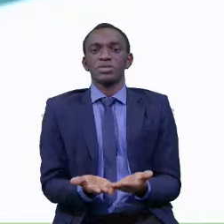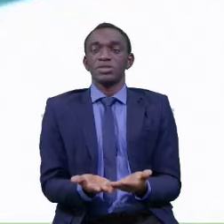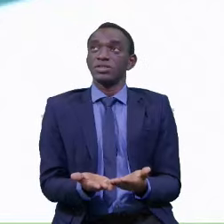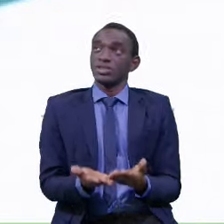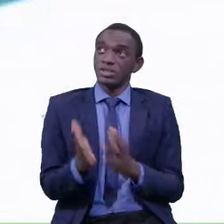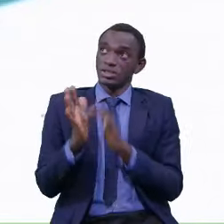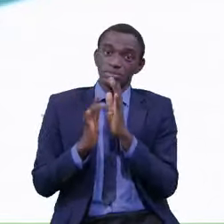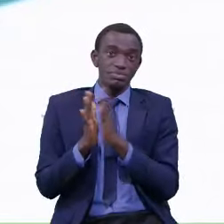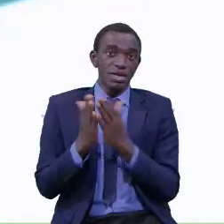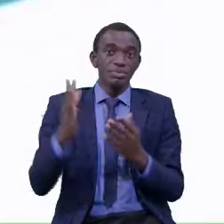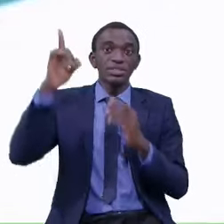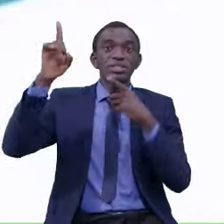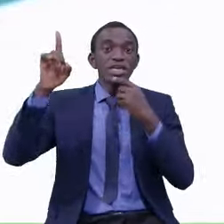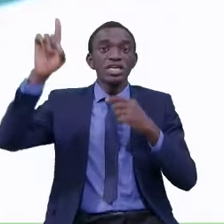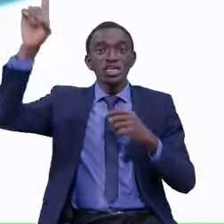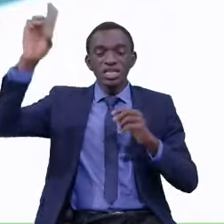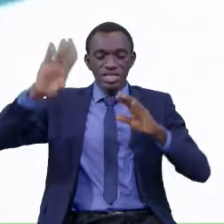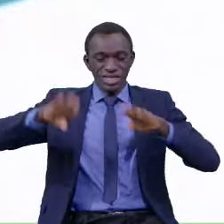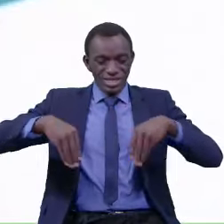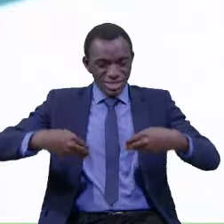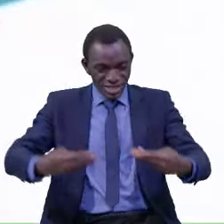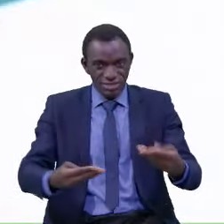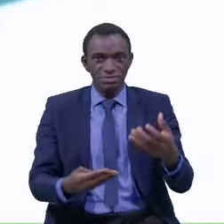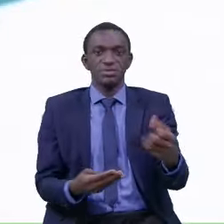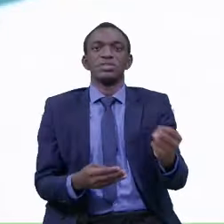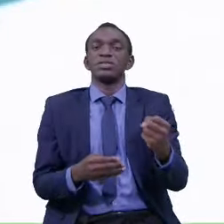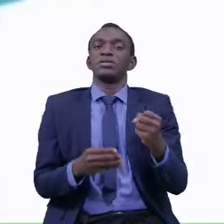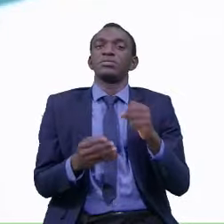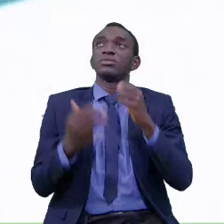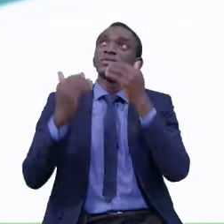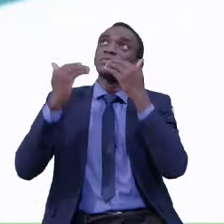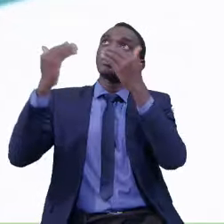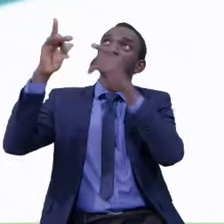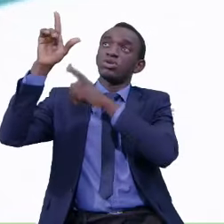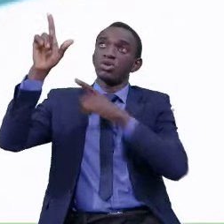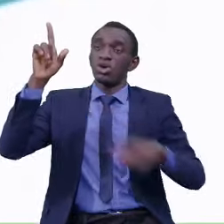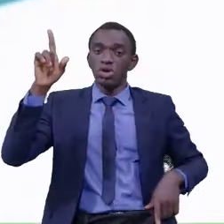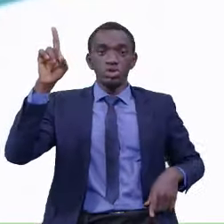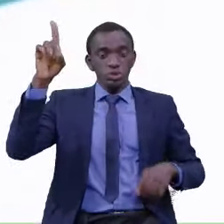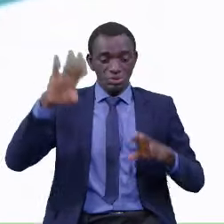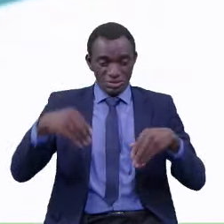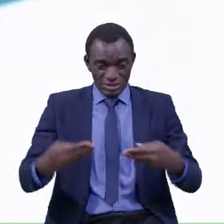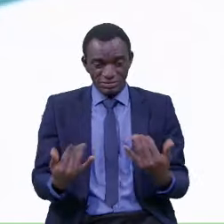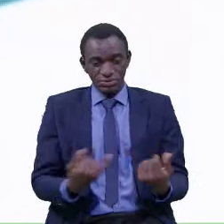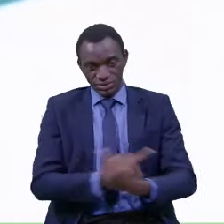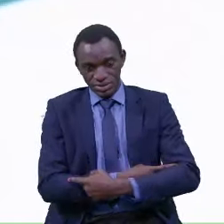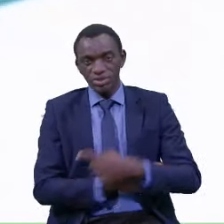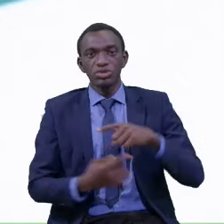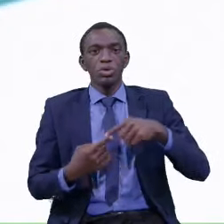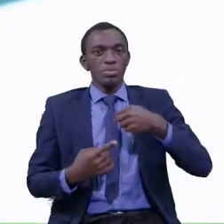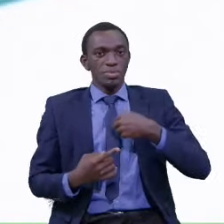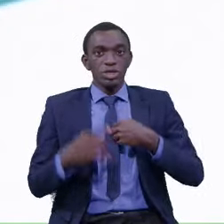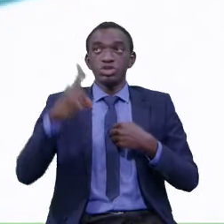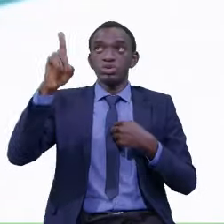He giveth. Thank you, Lord. You're still giving today to me. You gave me